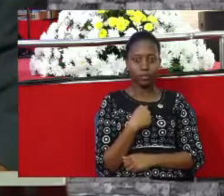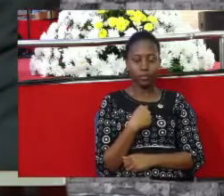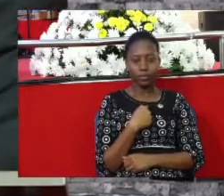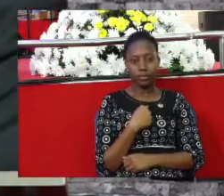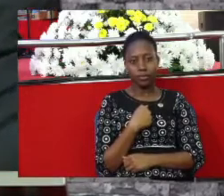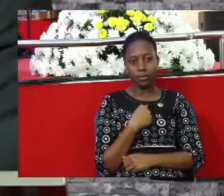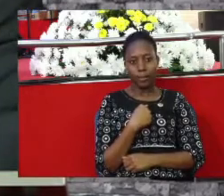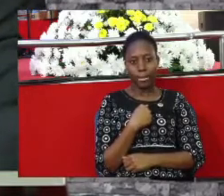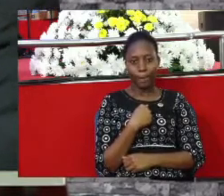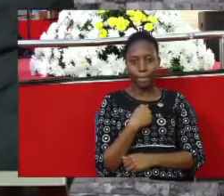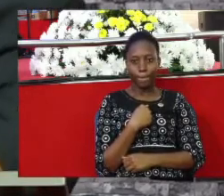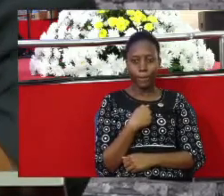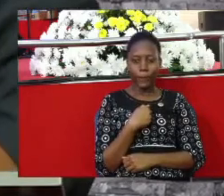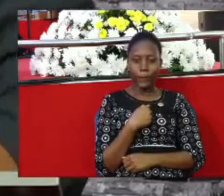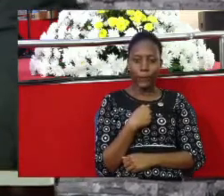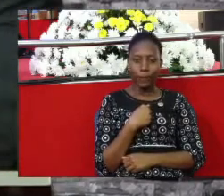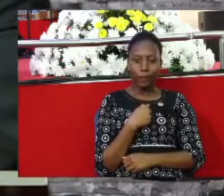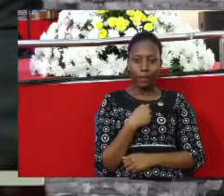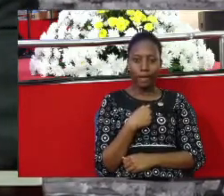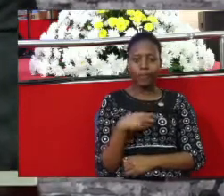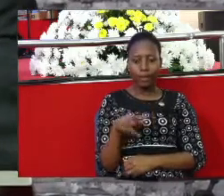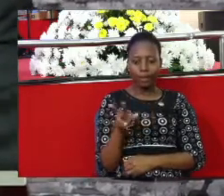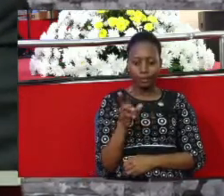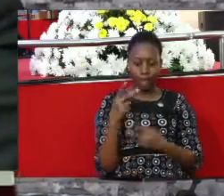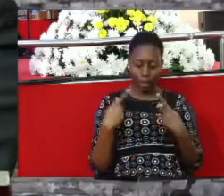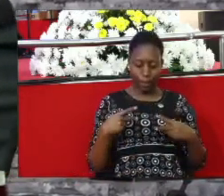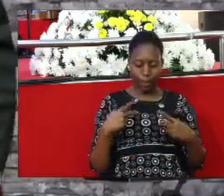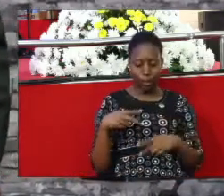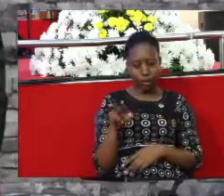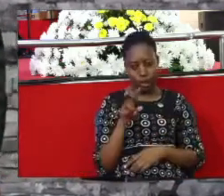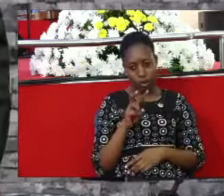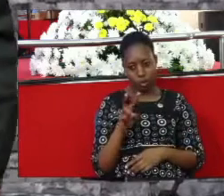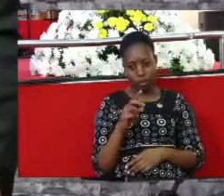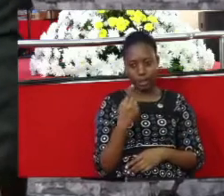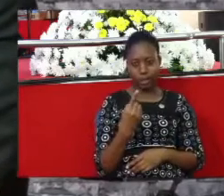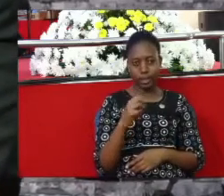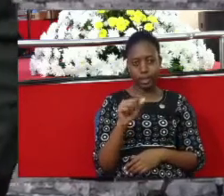They looked at each other and said, you know, fact of life, tukai hapa, tutakufa.